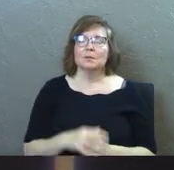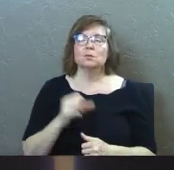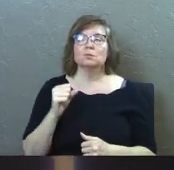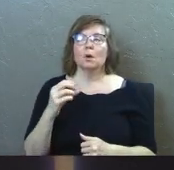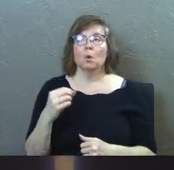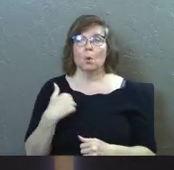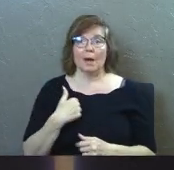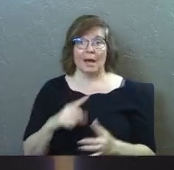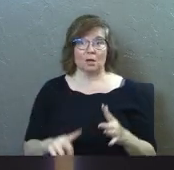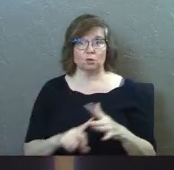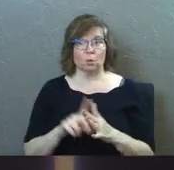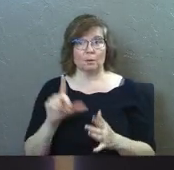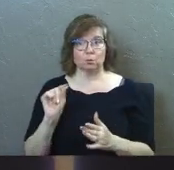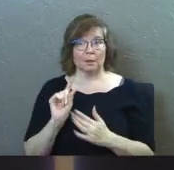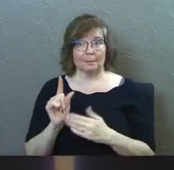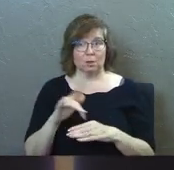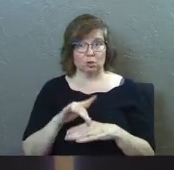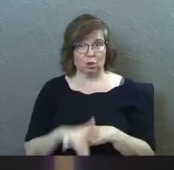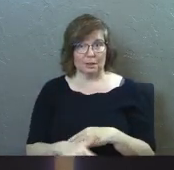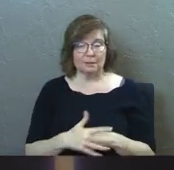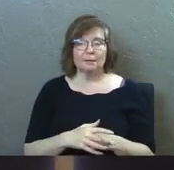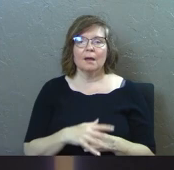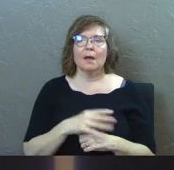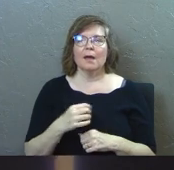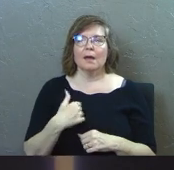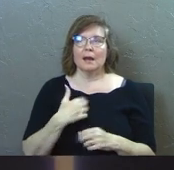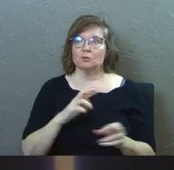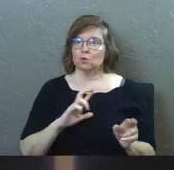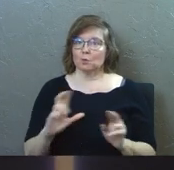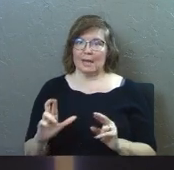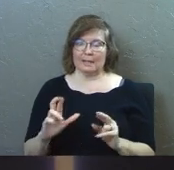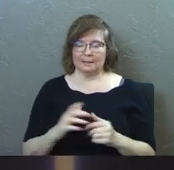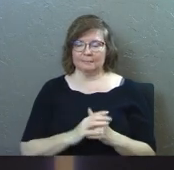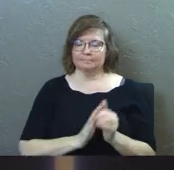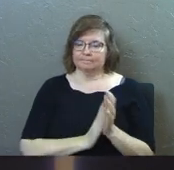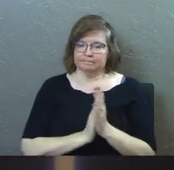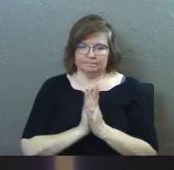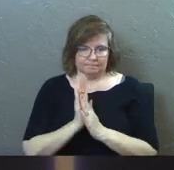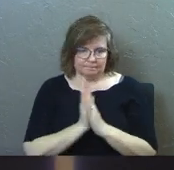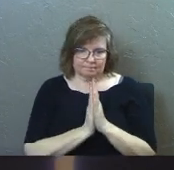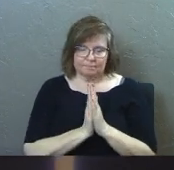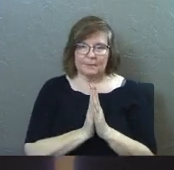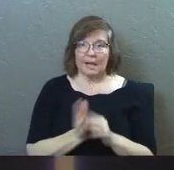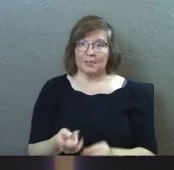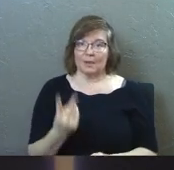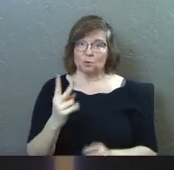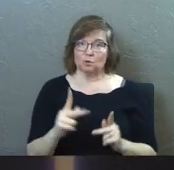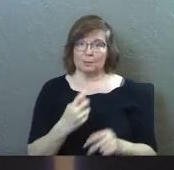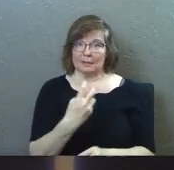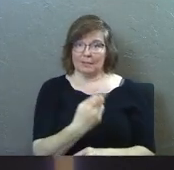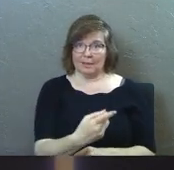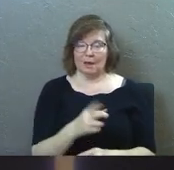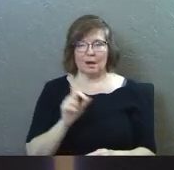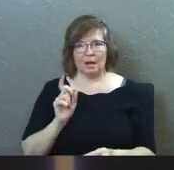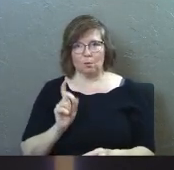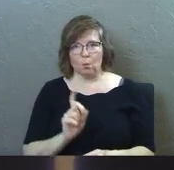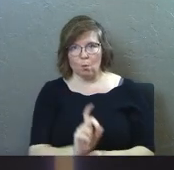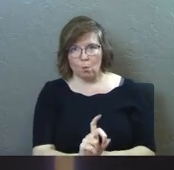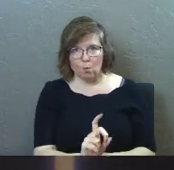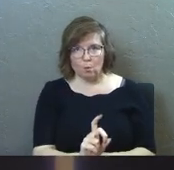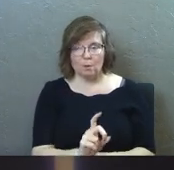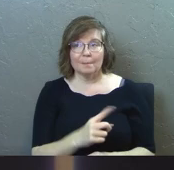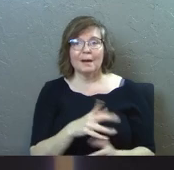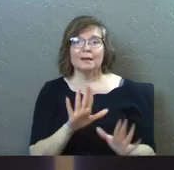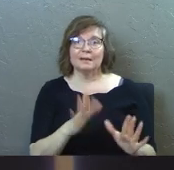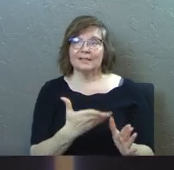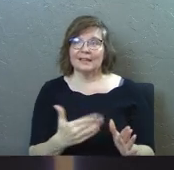And so I showed up 20 minutes ahead, and I was all ready for this. And there were two people in there, and I walked in to kick them out.